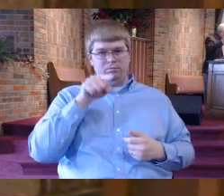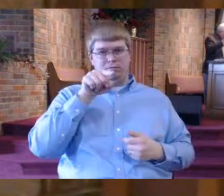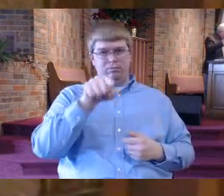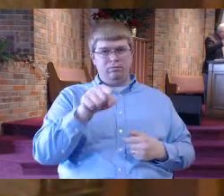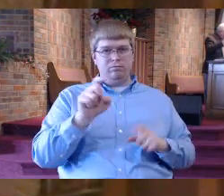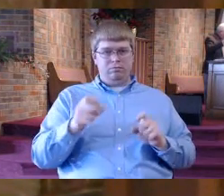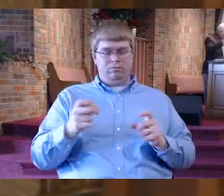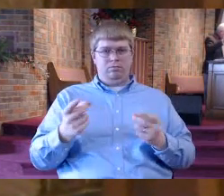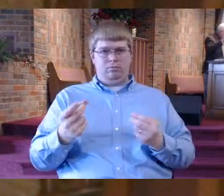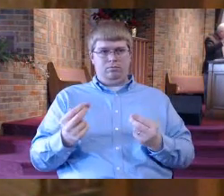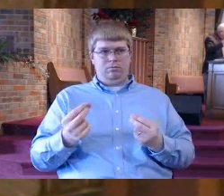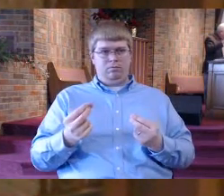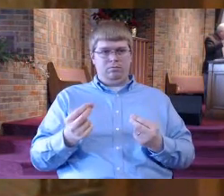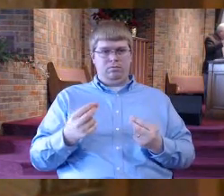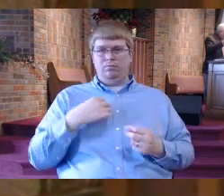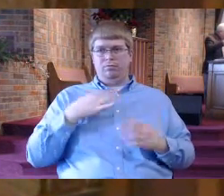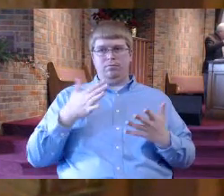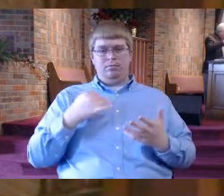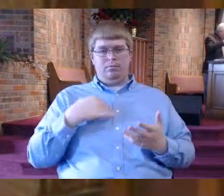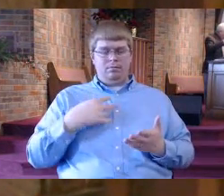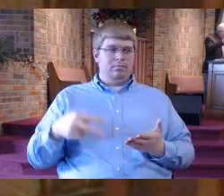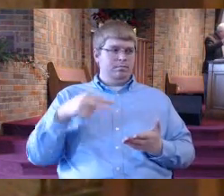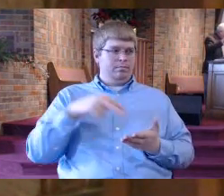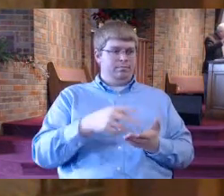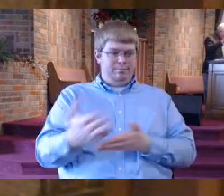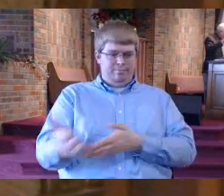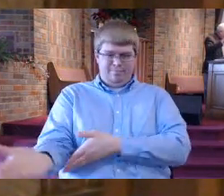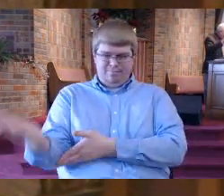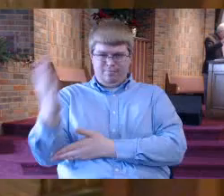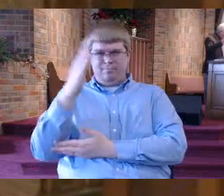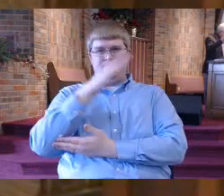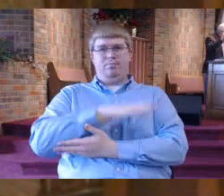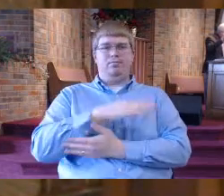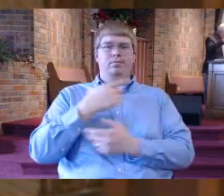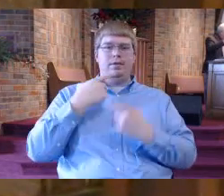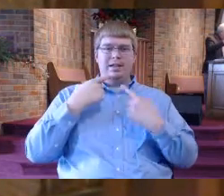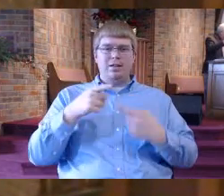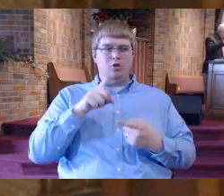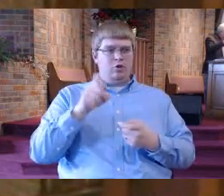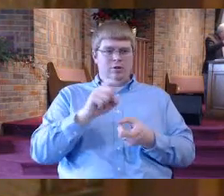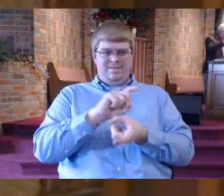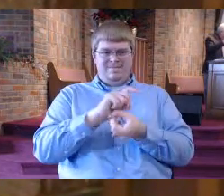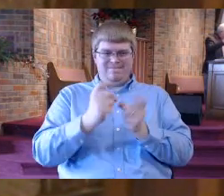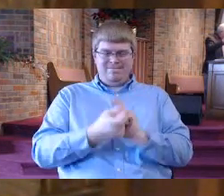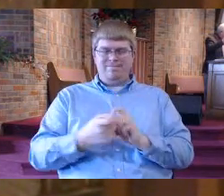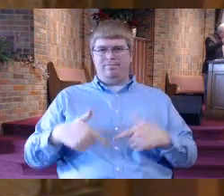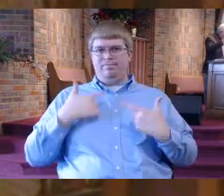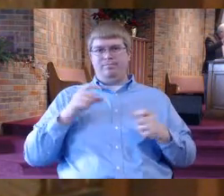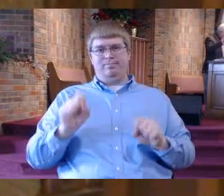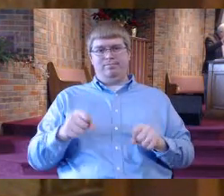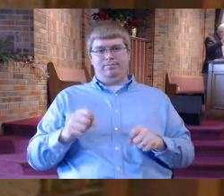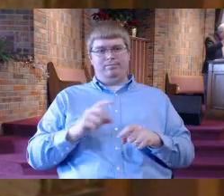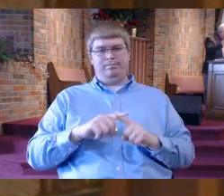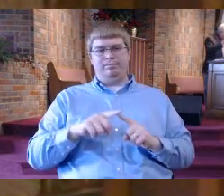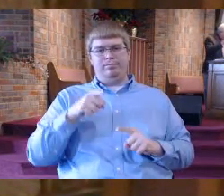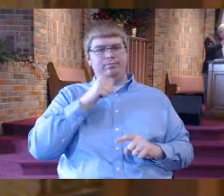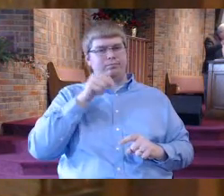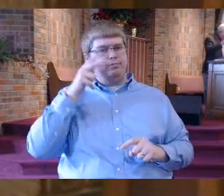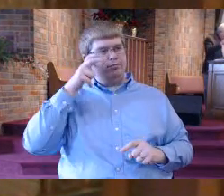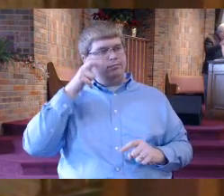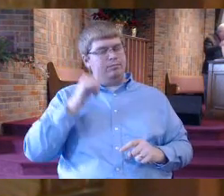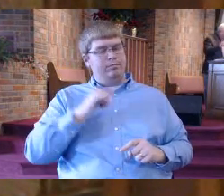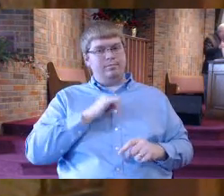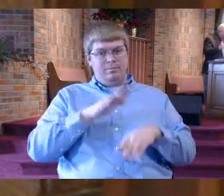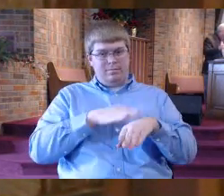up early and speaking, but you did not hear. And I called you, but you did not answer.